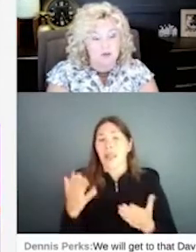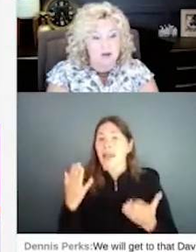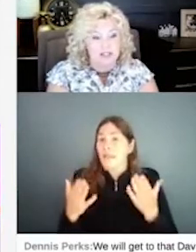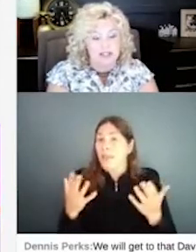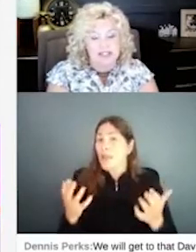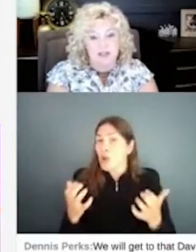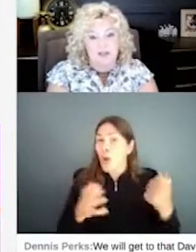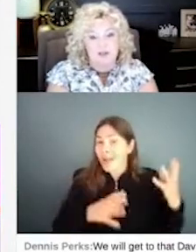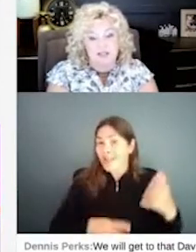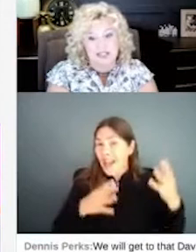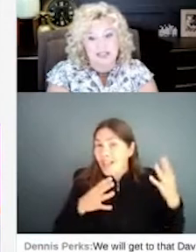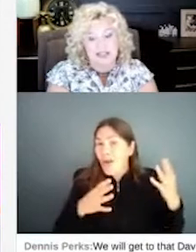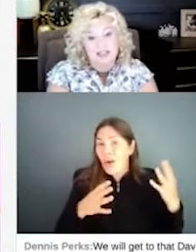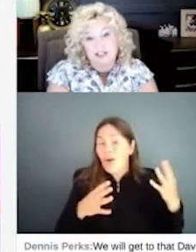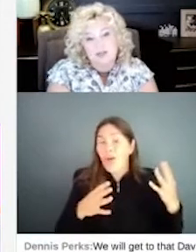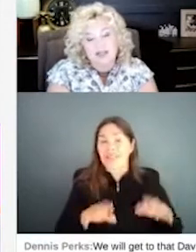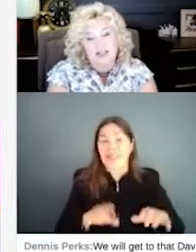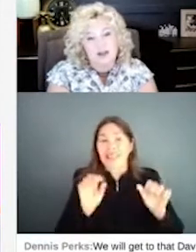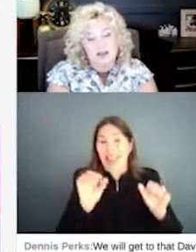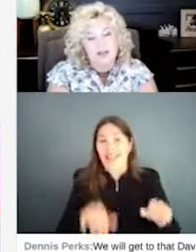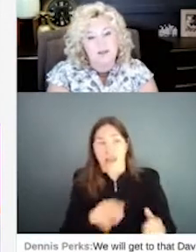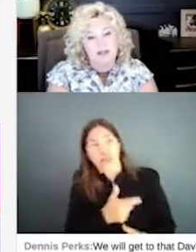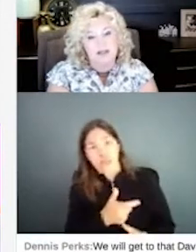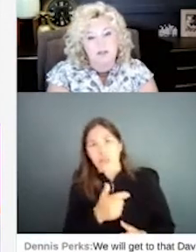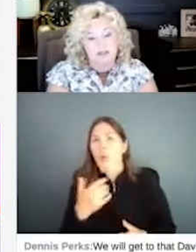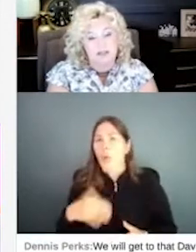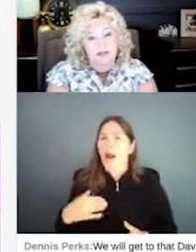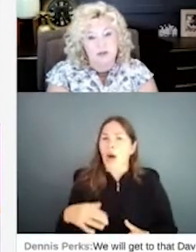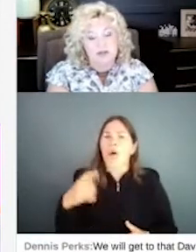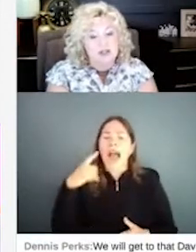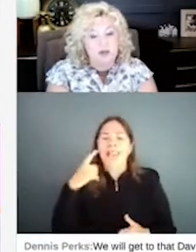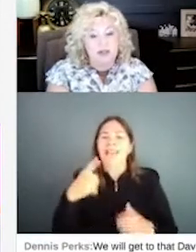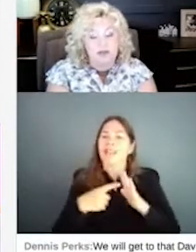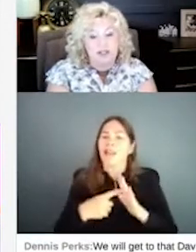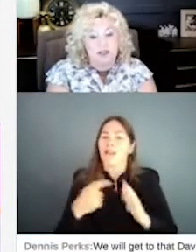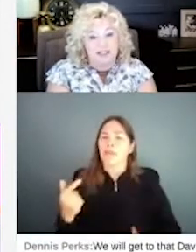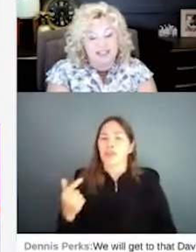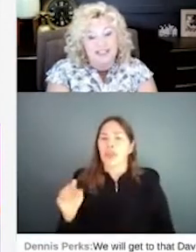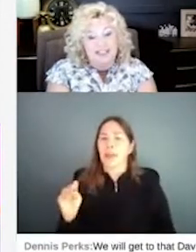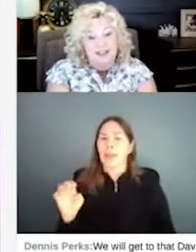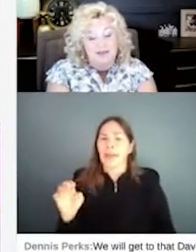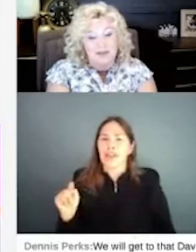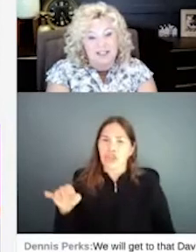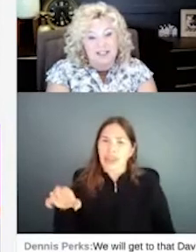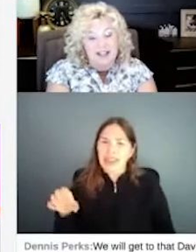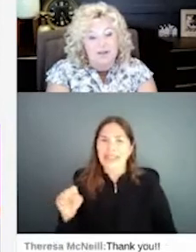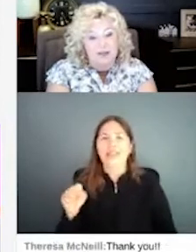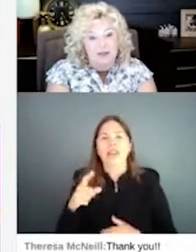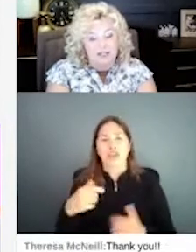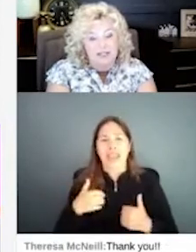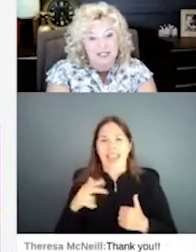to download and take. Just because, I mean, I think about, like, for example, like with geometrics, you guys have the